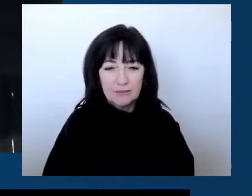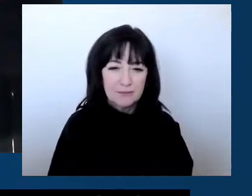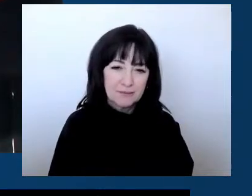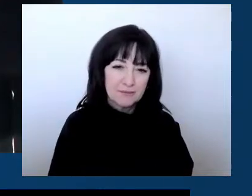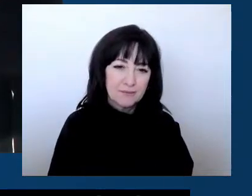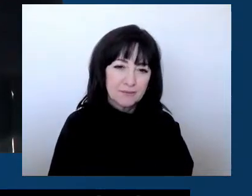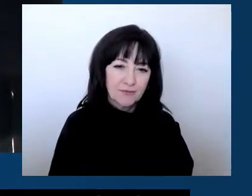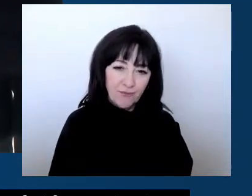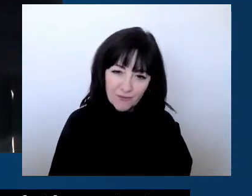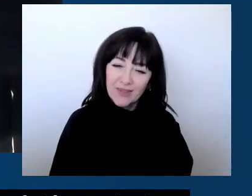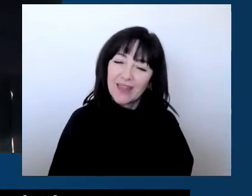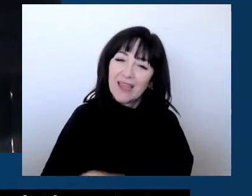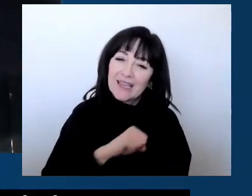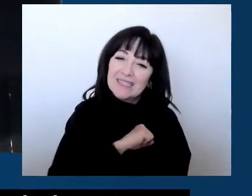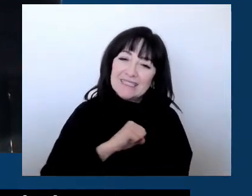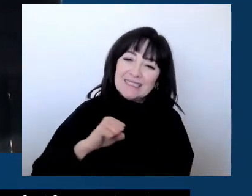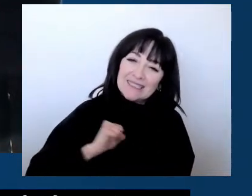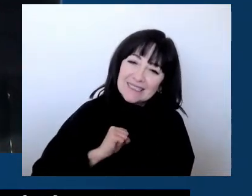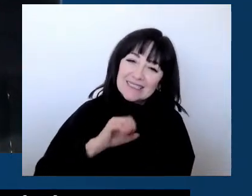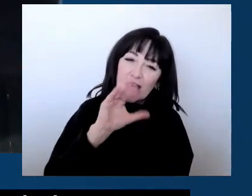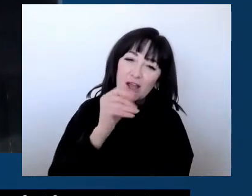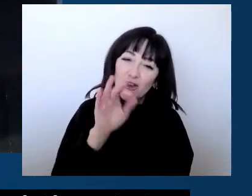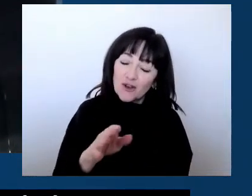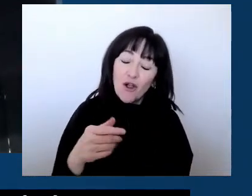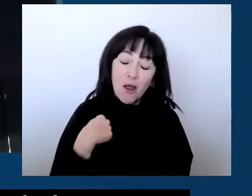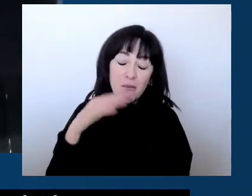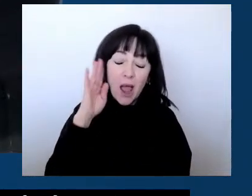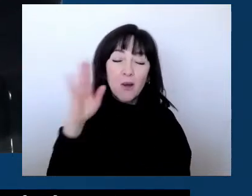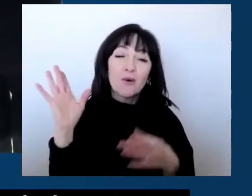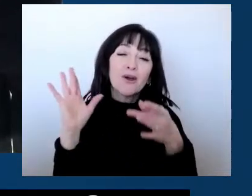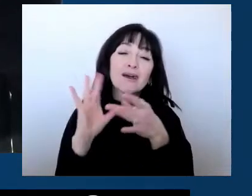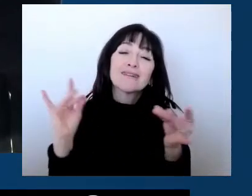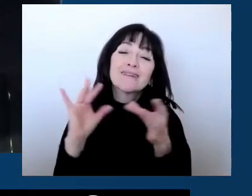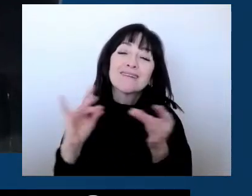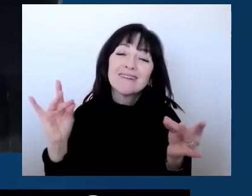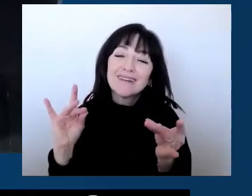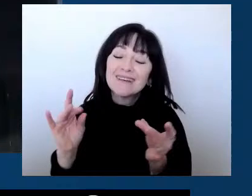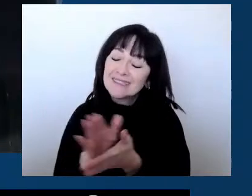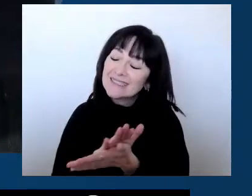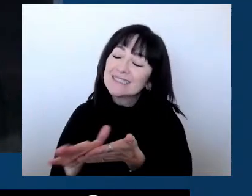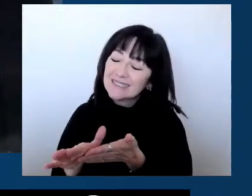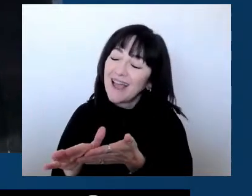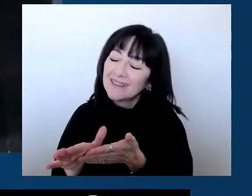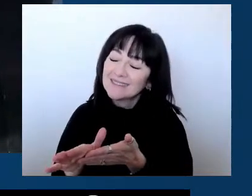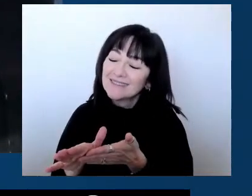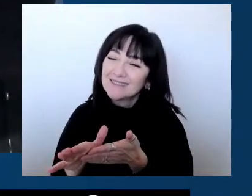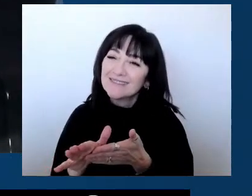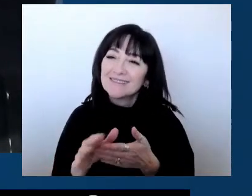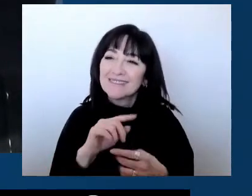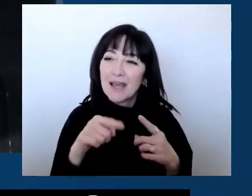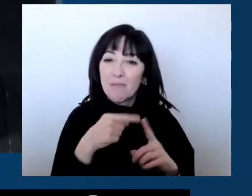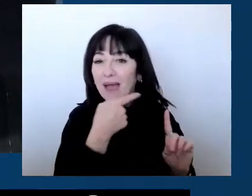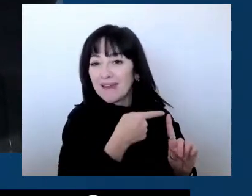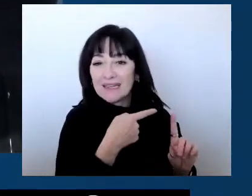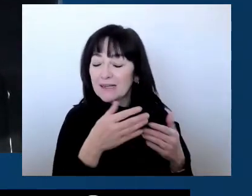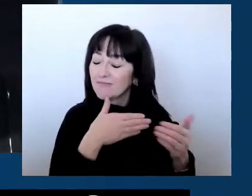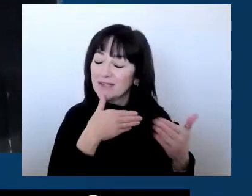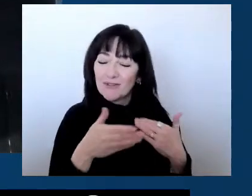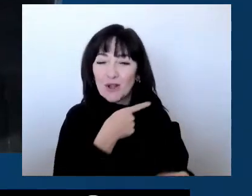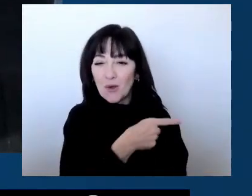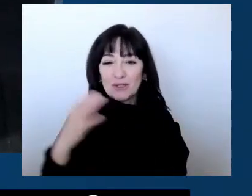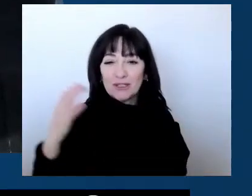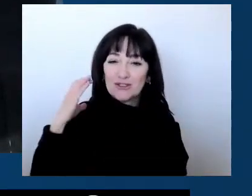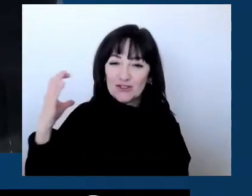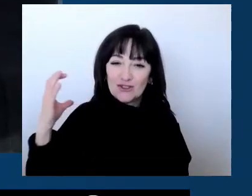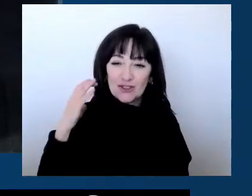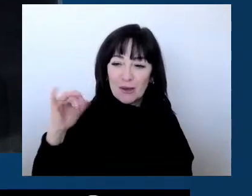And Senator Carper, I would say nice things about him even if he weren't Chairman Carper in charge of the committee, but it sure helps